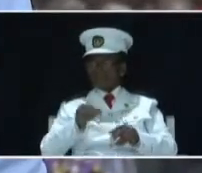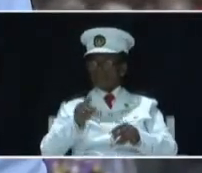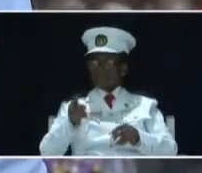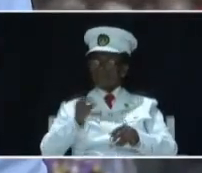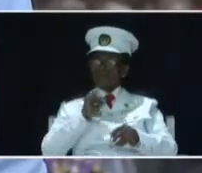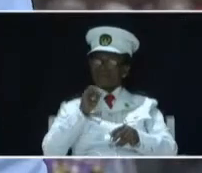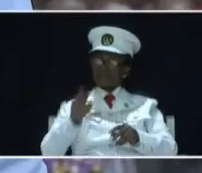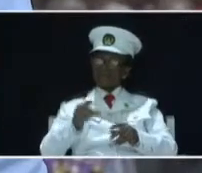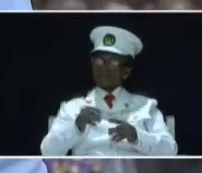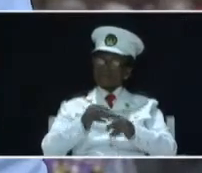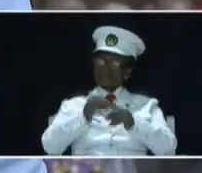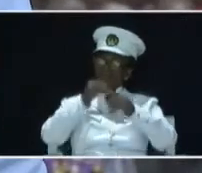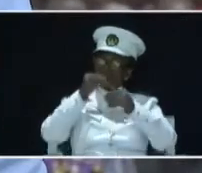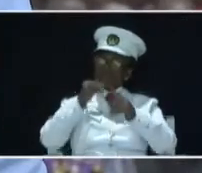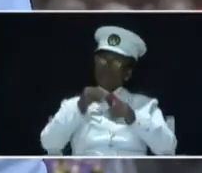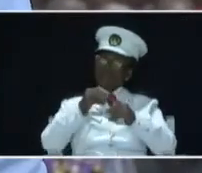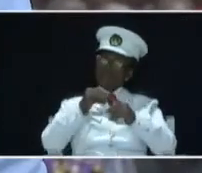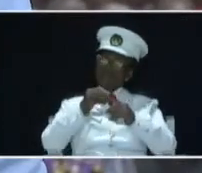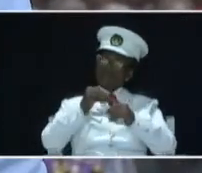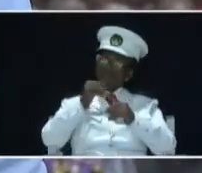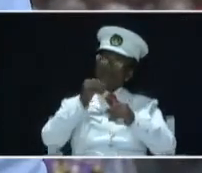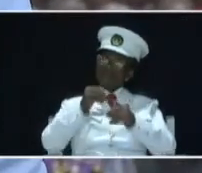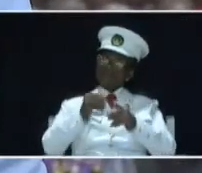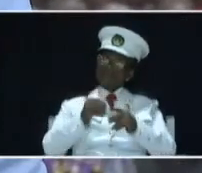specially selected.